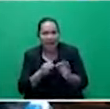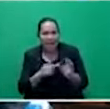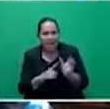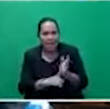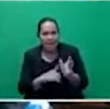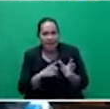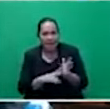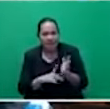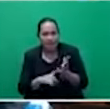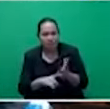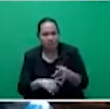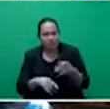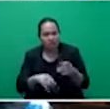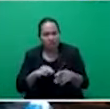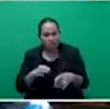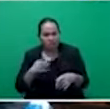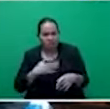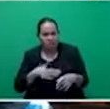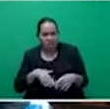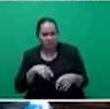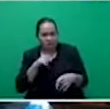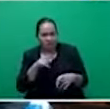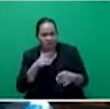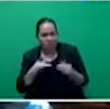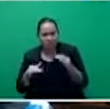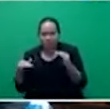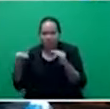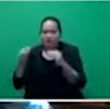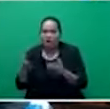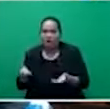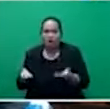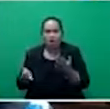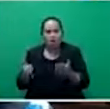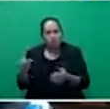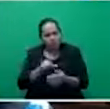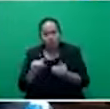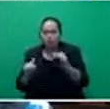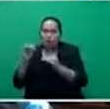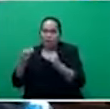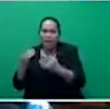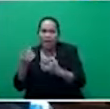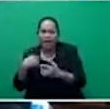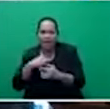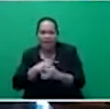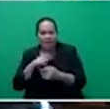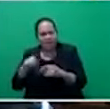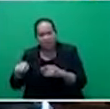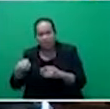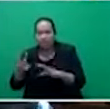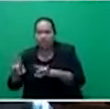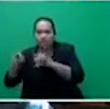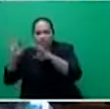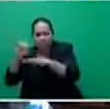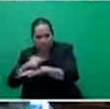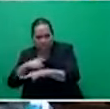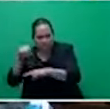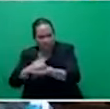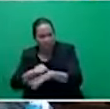benchmark us against developed countries like Australia, New Zealand, Singapore, but he wants us to be compared to Solomon Islands and Papua New